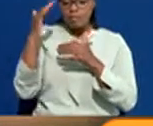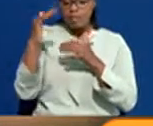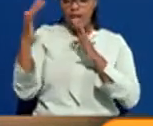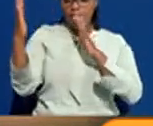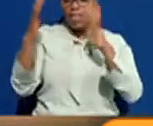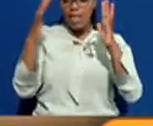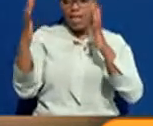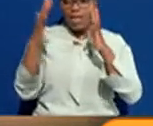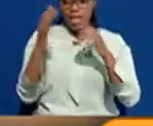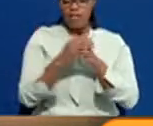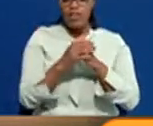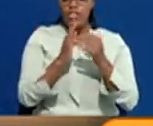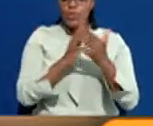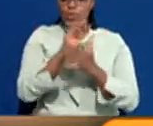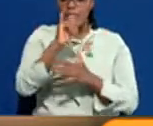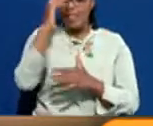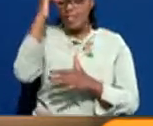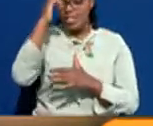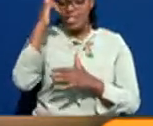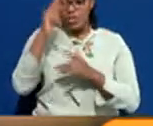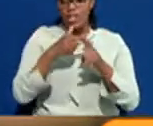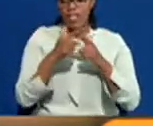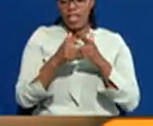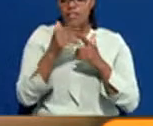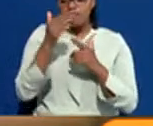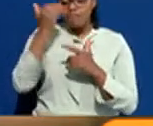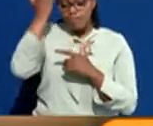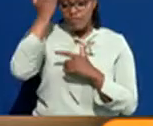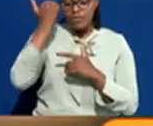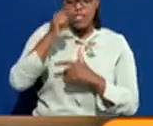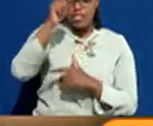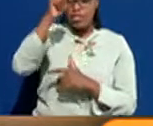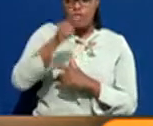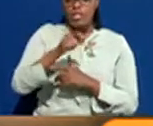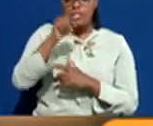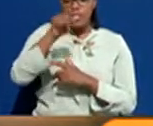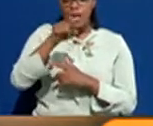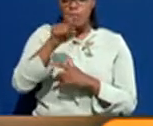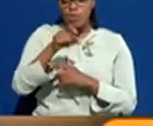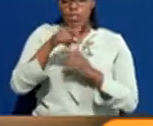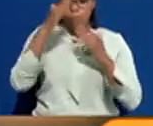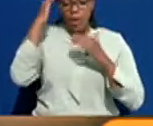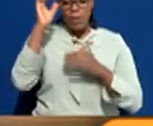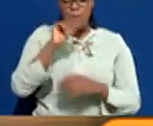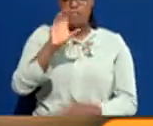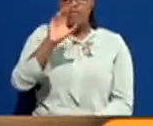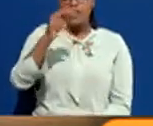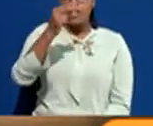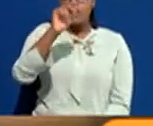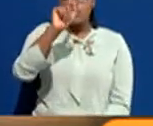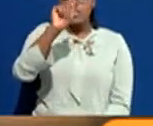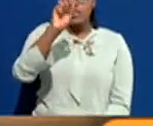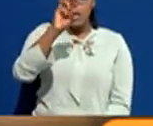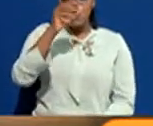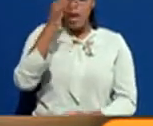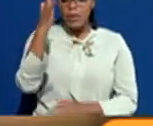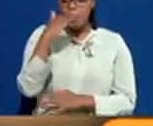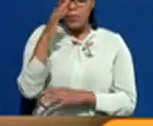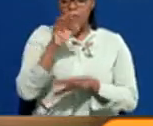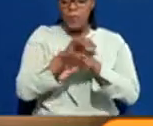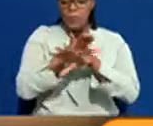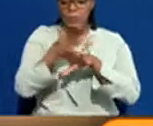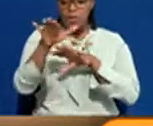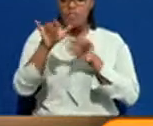air. And for that reason, the bench in the judiciary should be aware that the Chitembwe smell will hang over